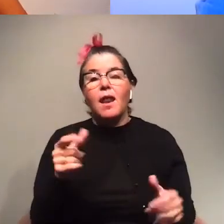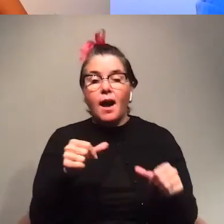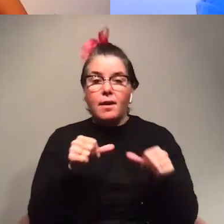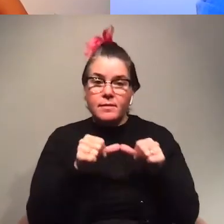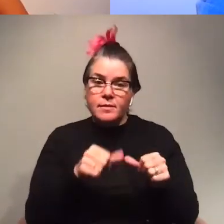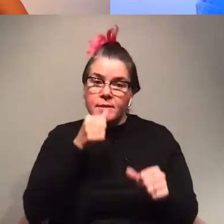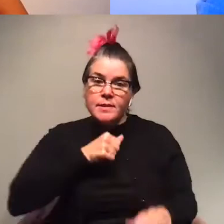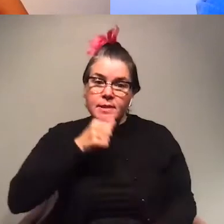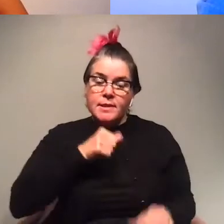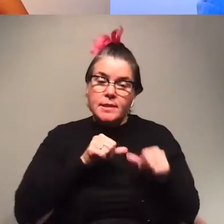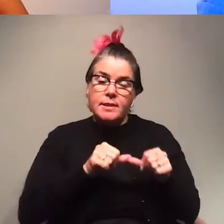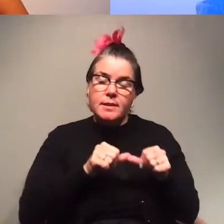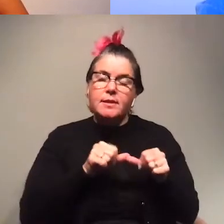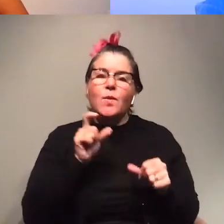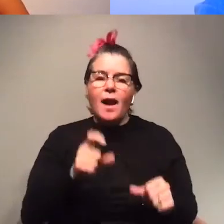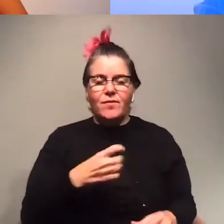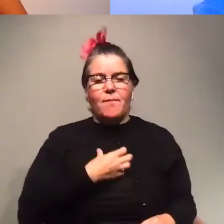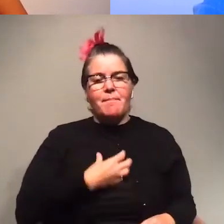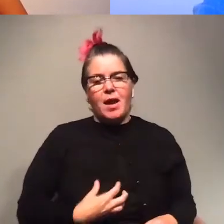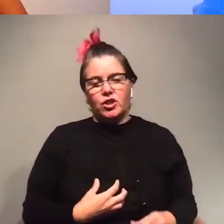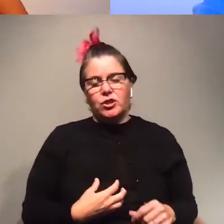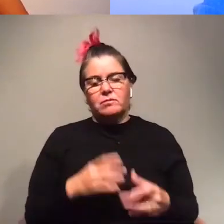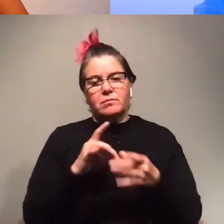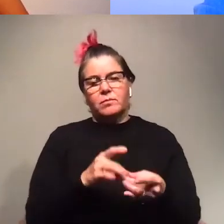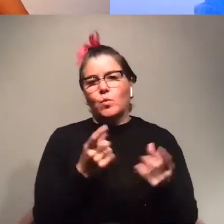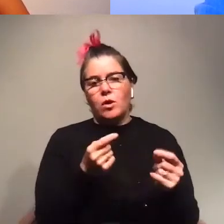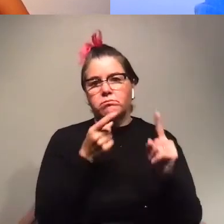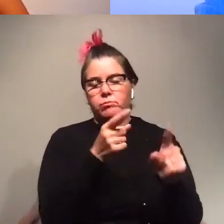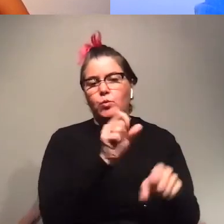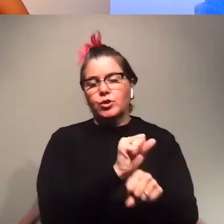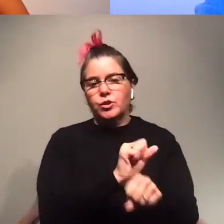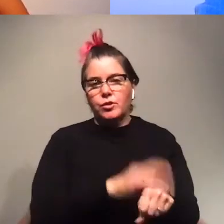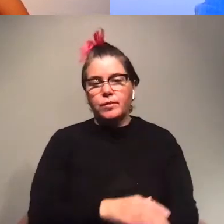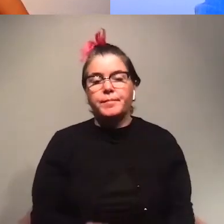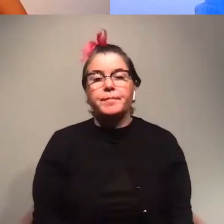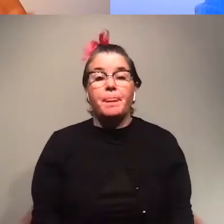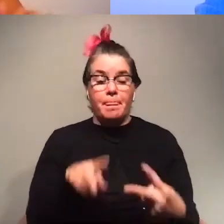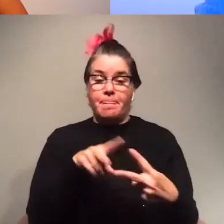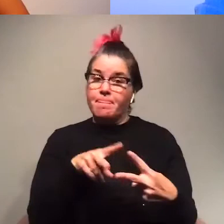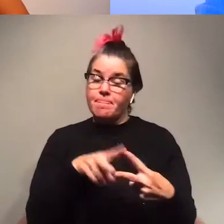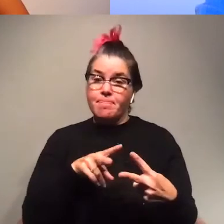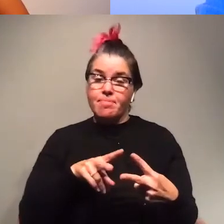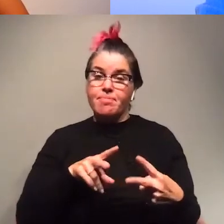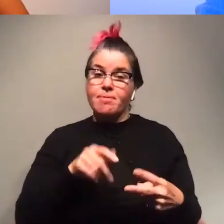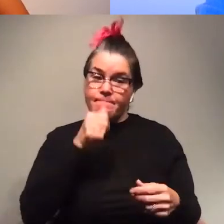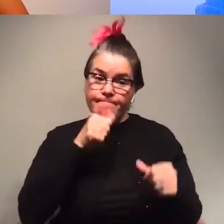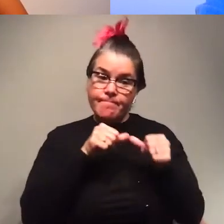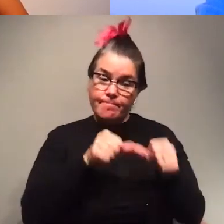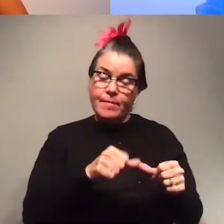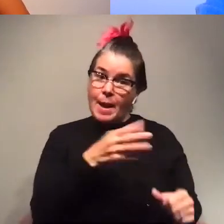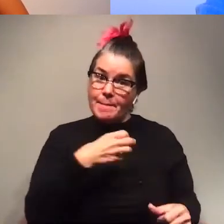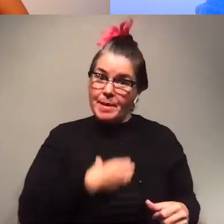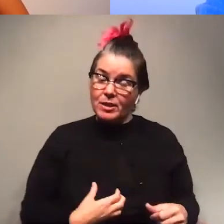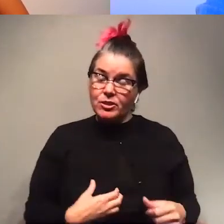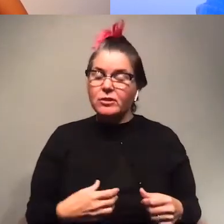and you have to really be passionate about what you're working on. So if you got those 2 in hand and you know what you want, like you